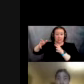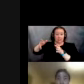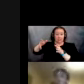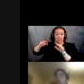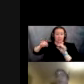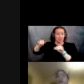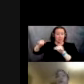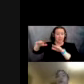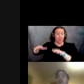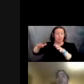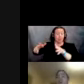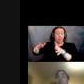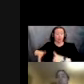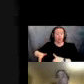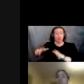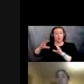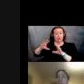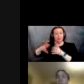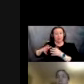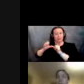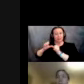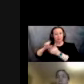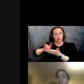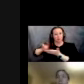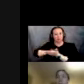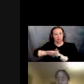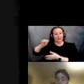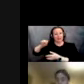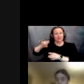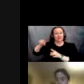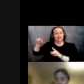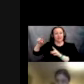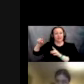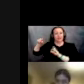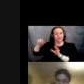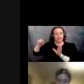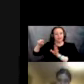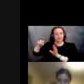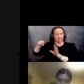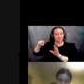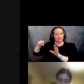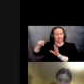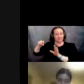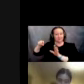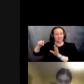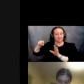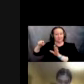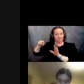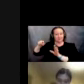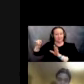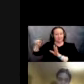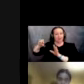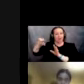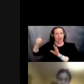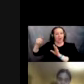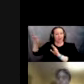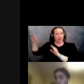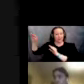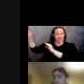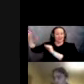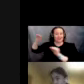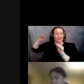discrimination, but also so did the, and it passed on to the other immigrant populations as well,